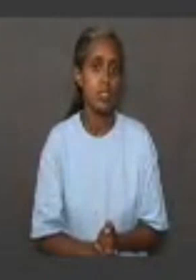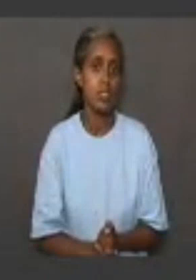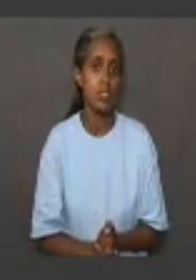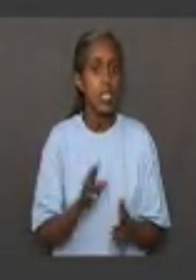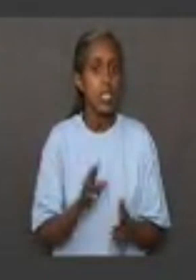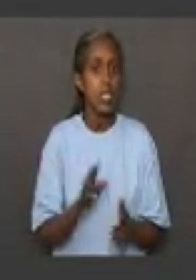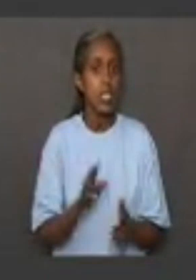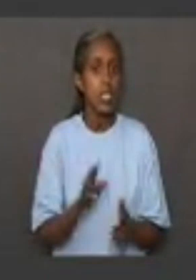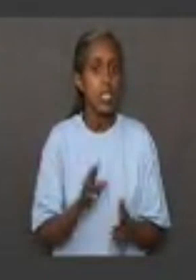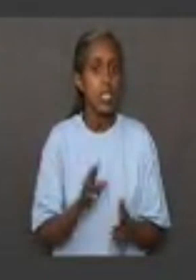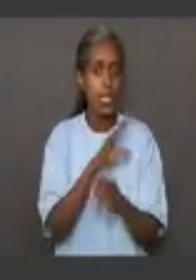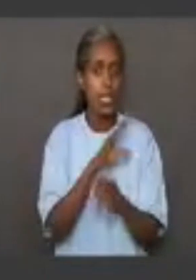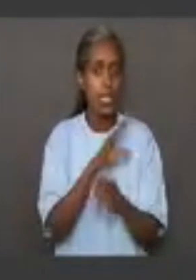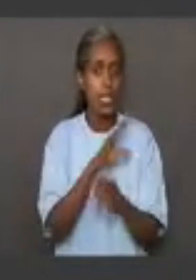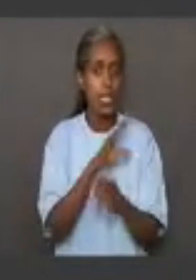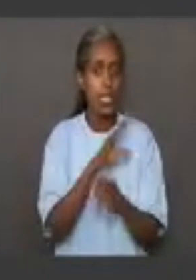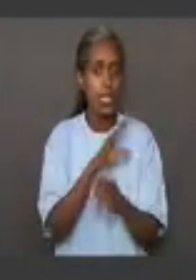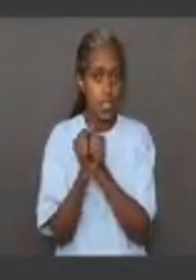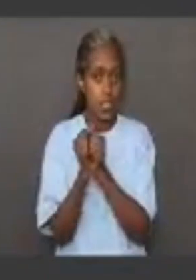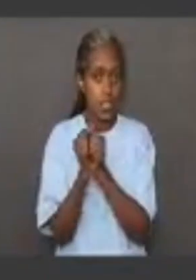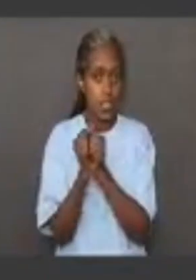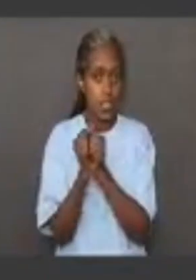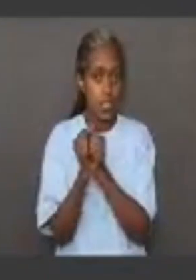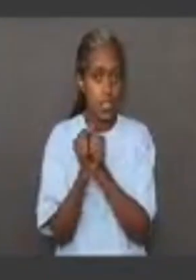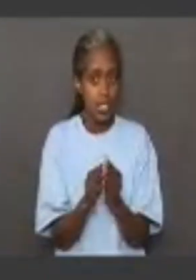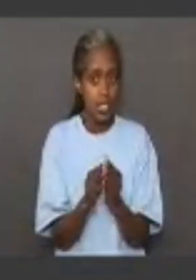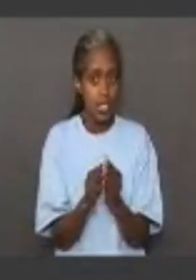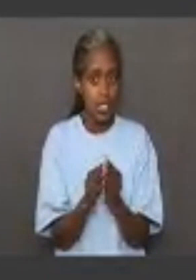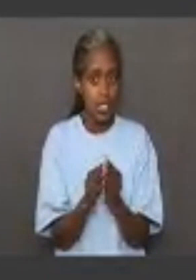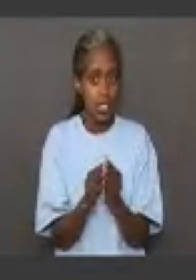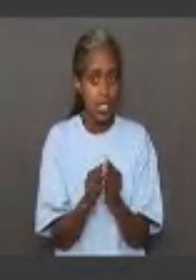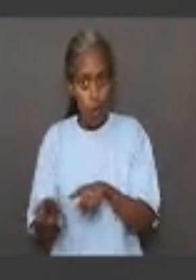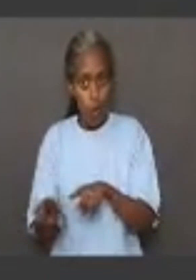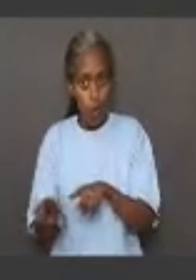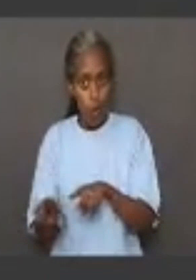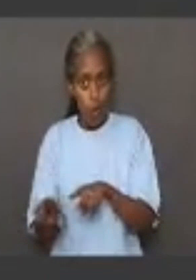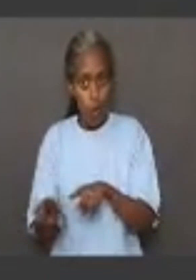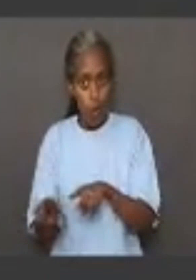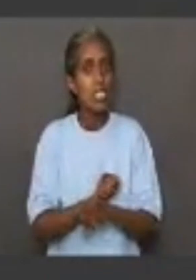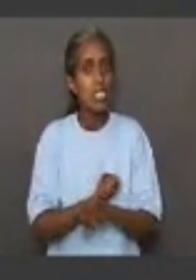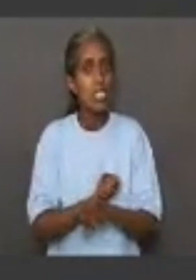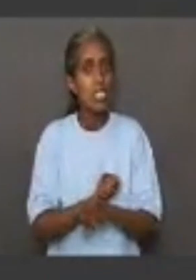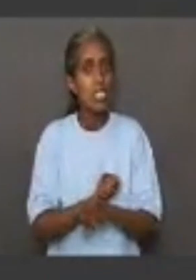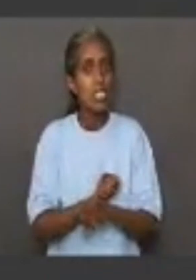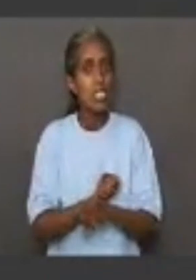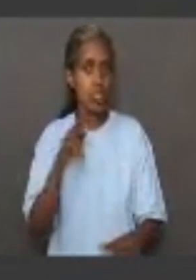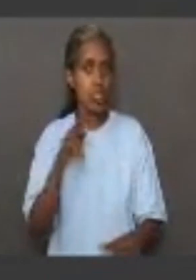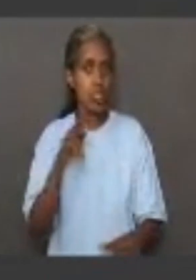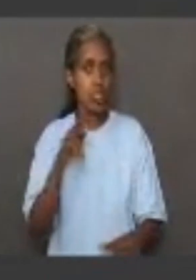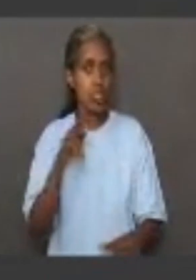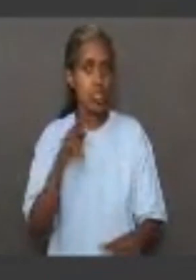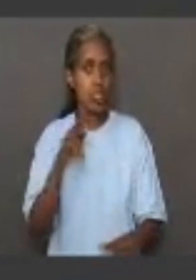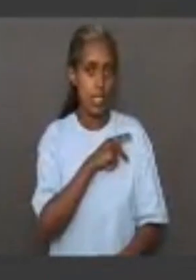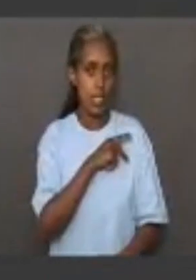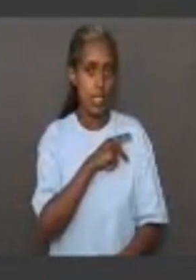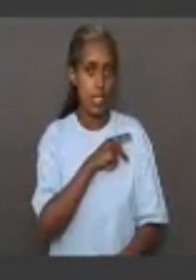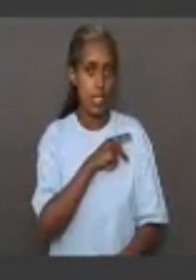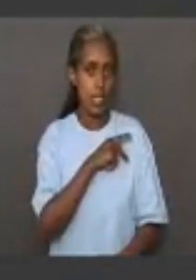The union and intersection of sets also have distributive